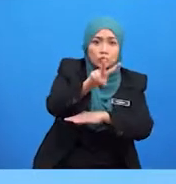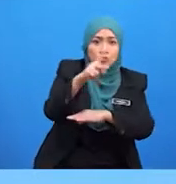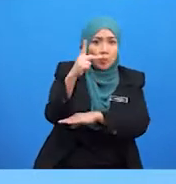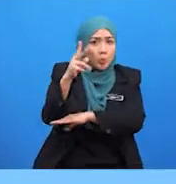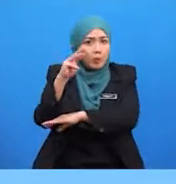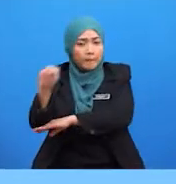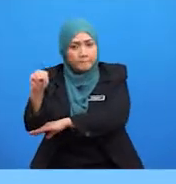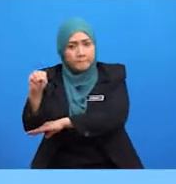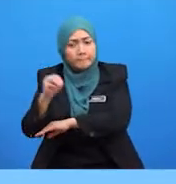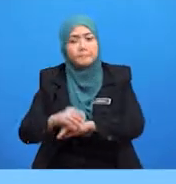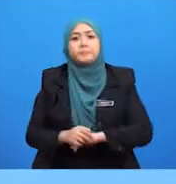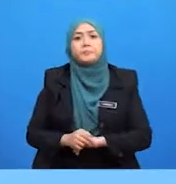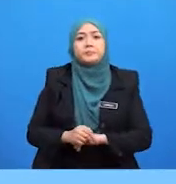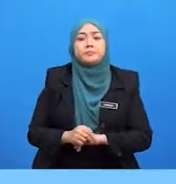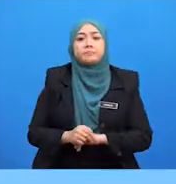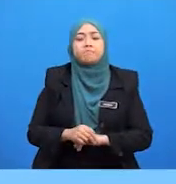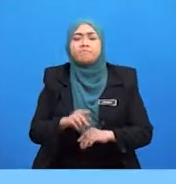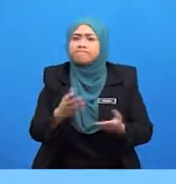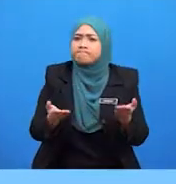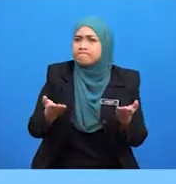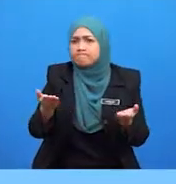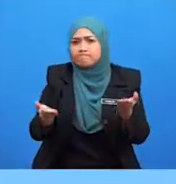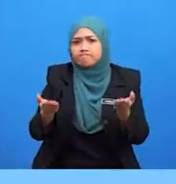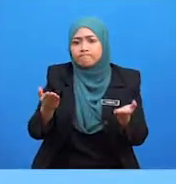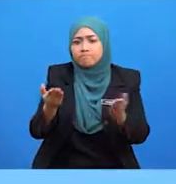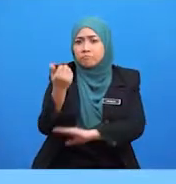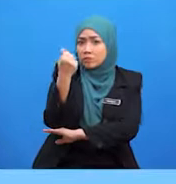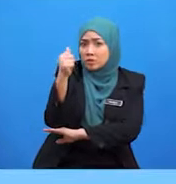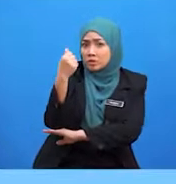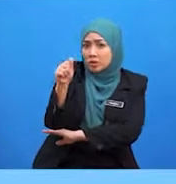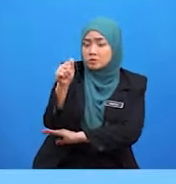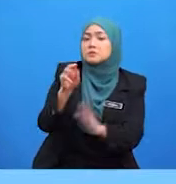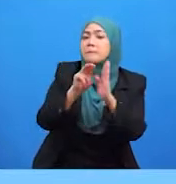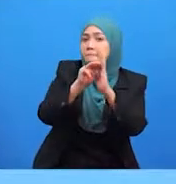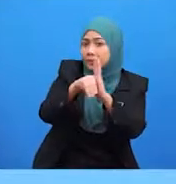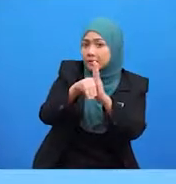curved street, which actually takes about 10 minutes.